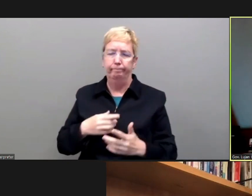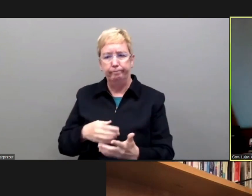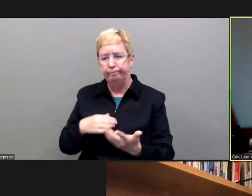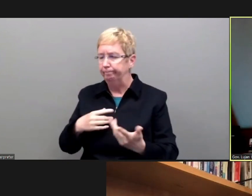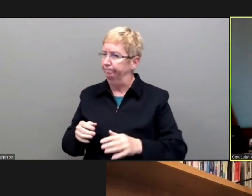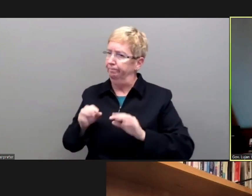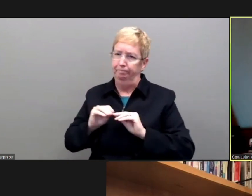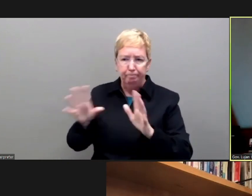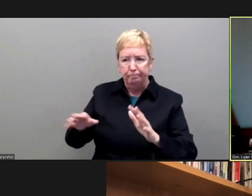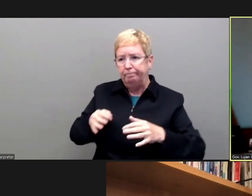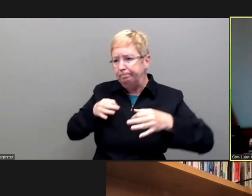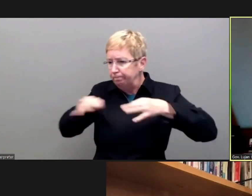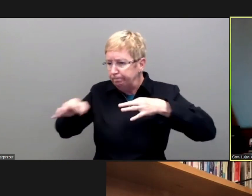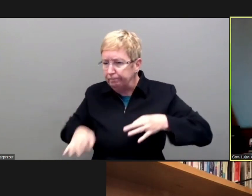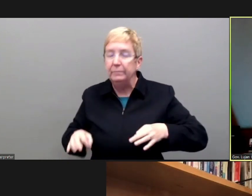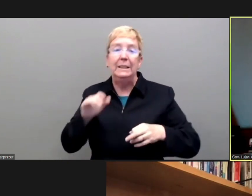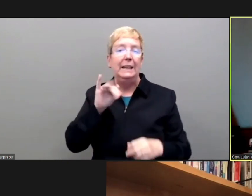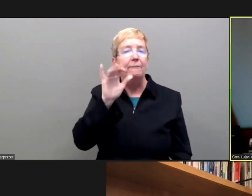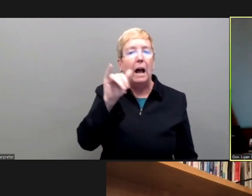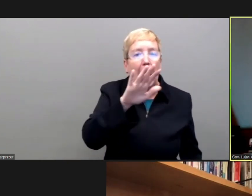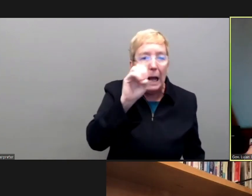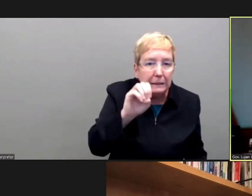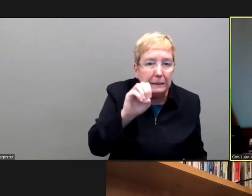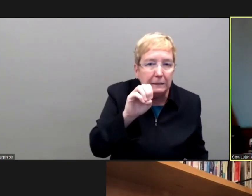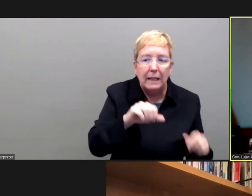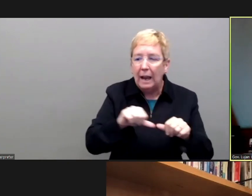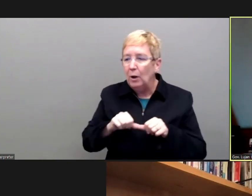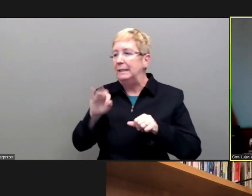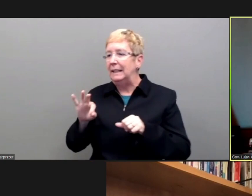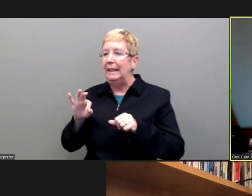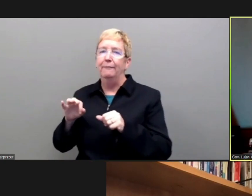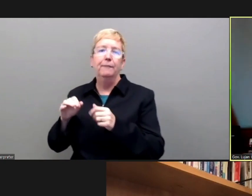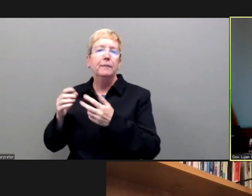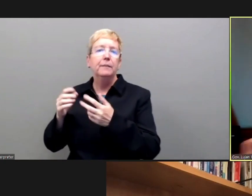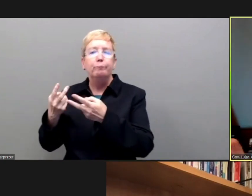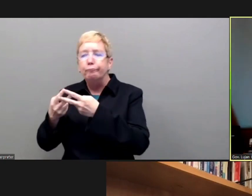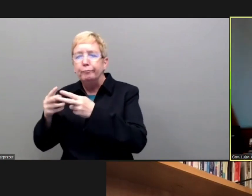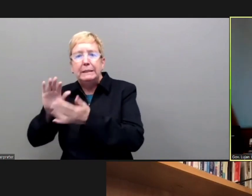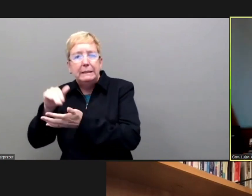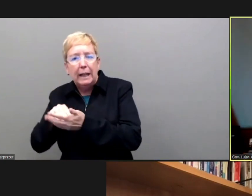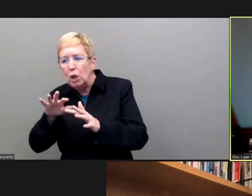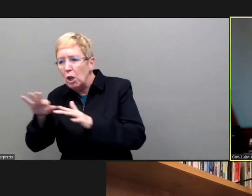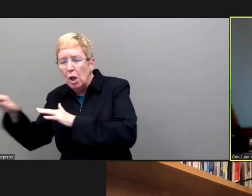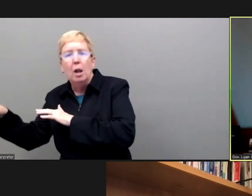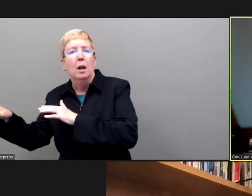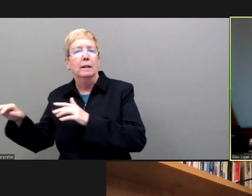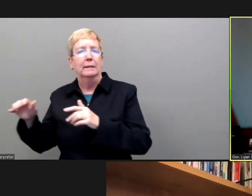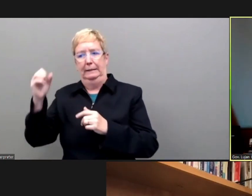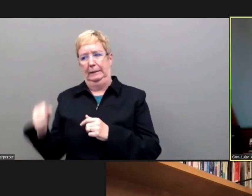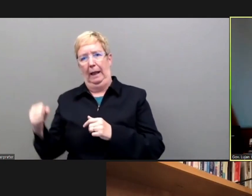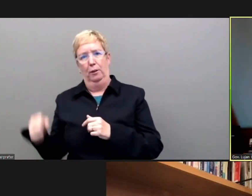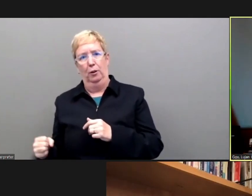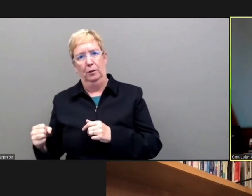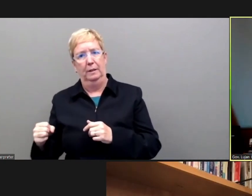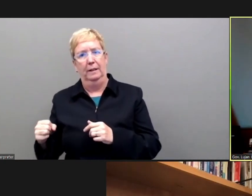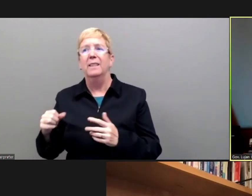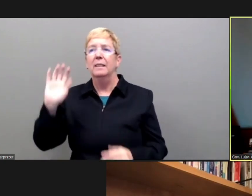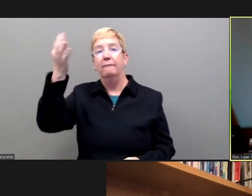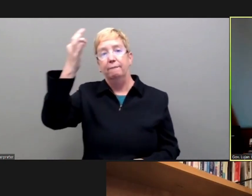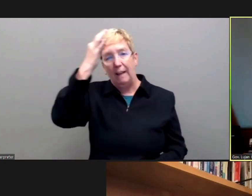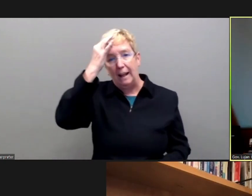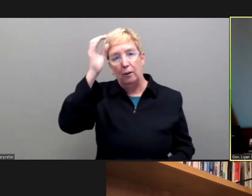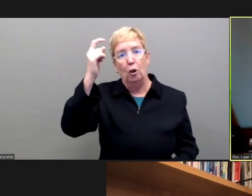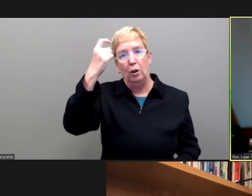crossings, for screenings, with all the BINACs now and rapid tests and the environment, that the federal government needs to do a